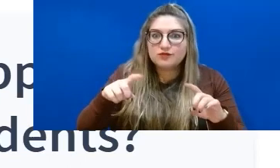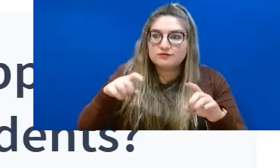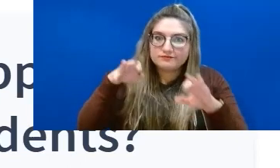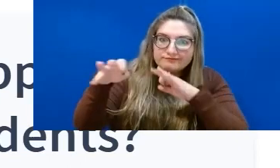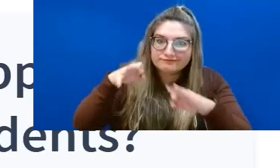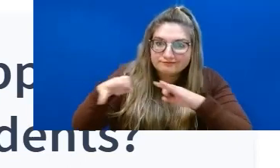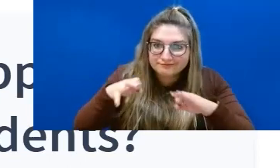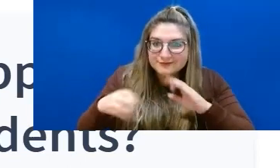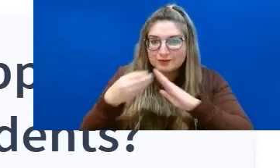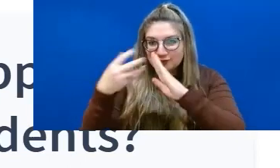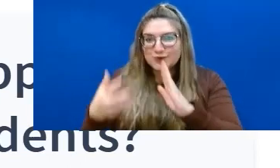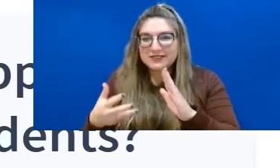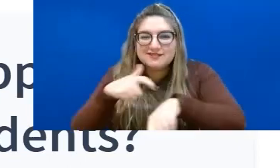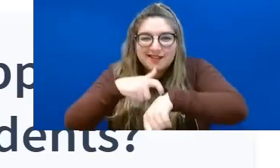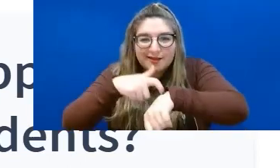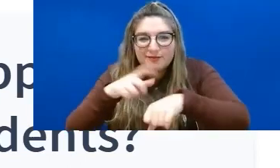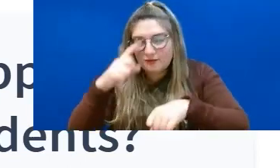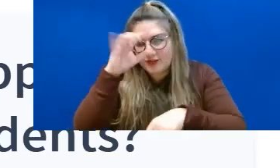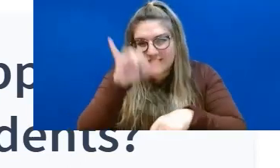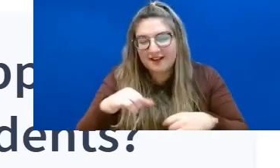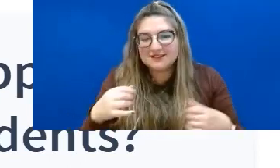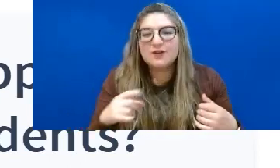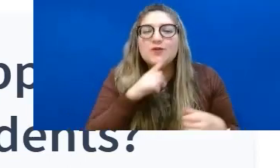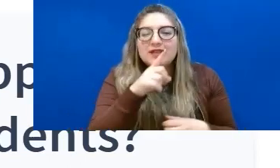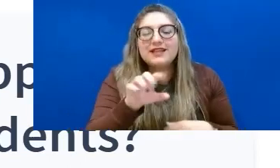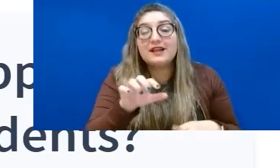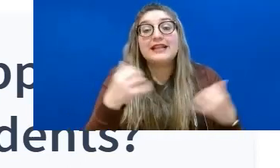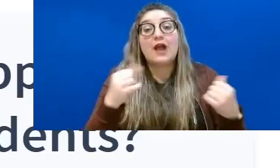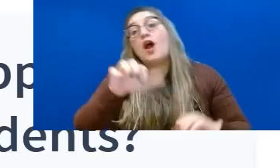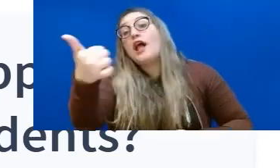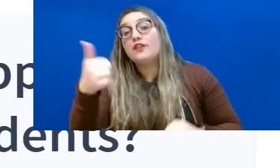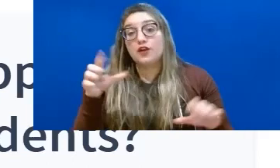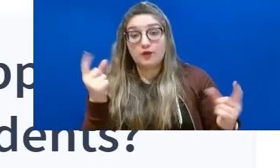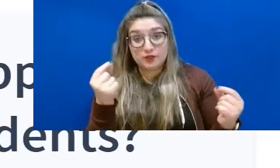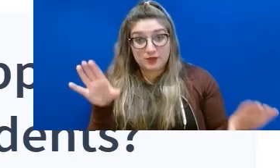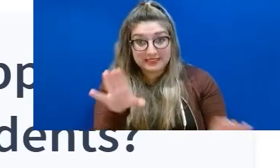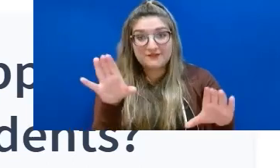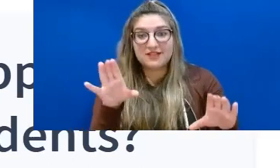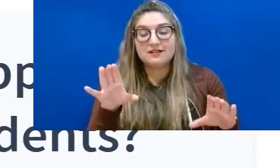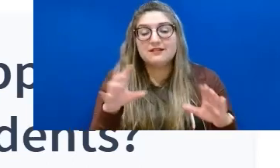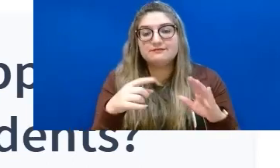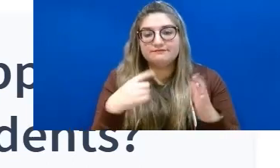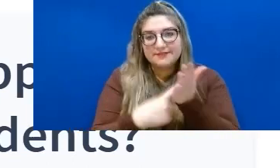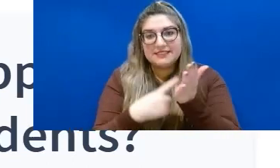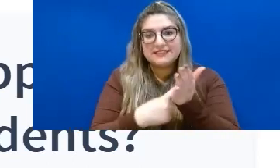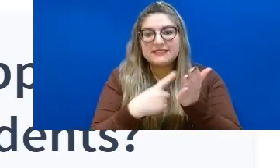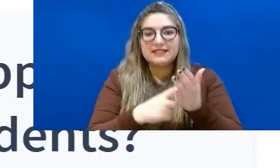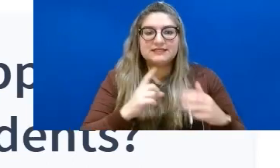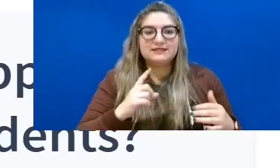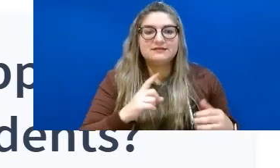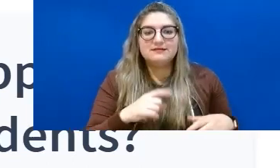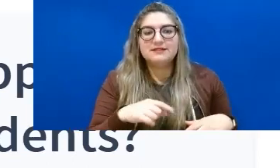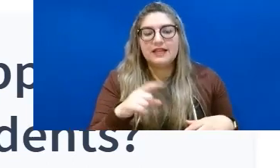Yeah, so this other activity is just how can we in our department support students? And I see someone said Canvas